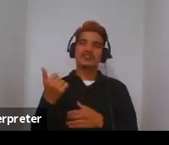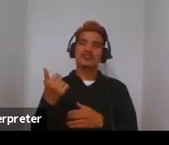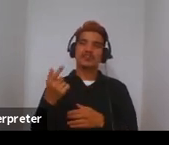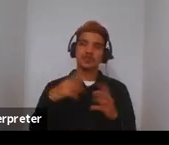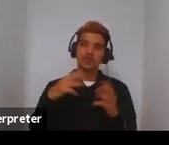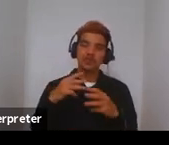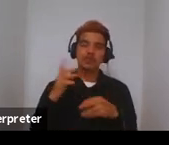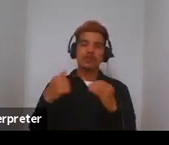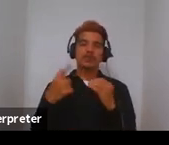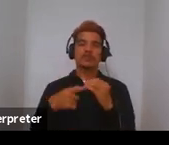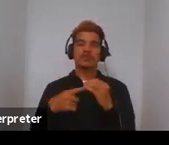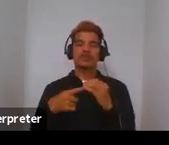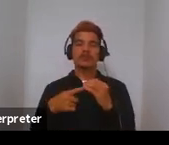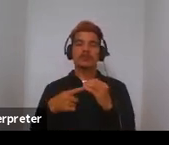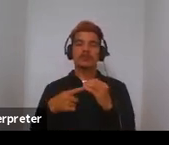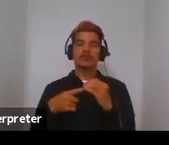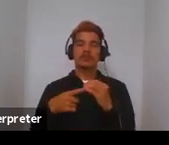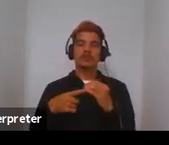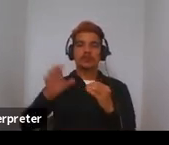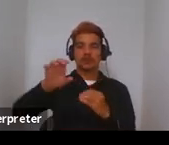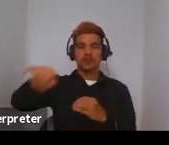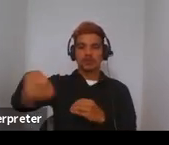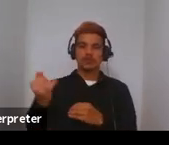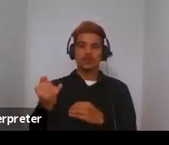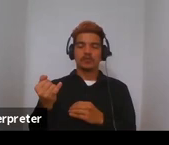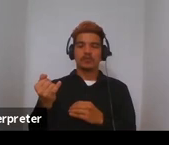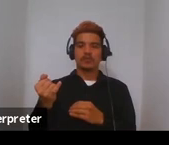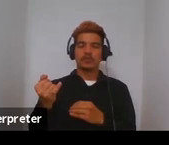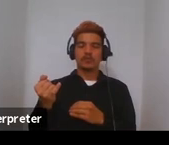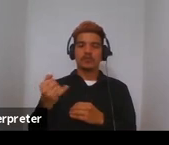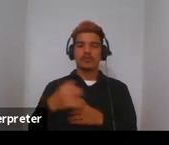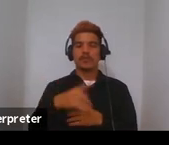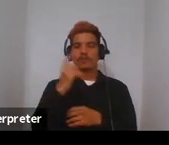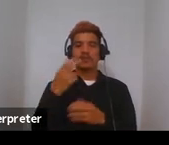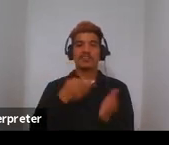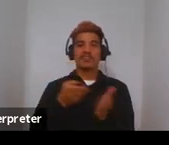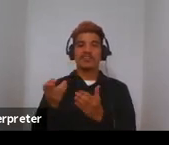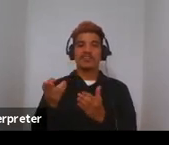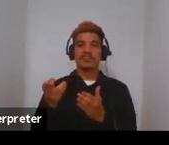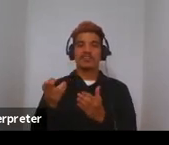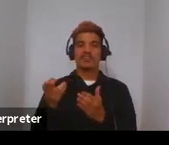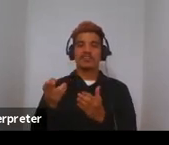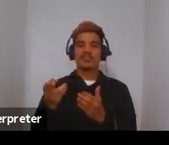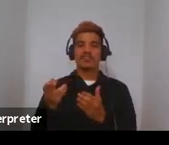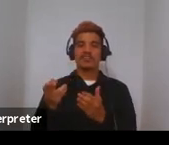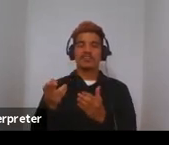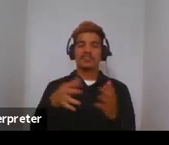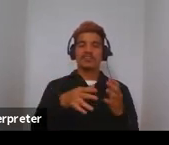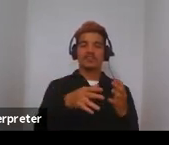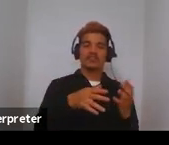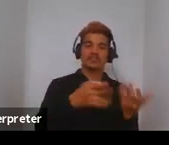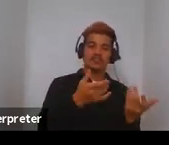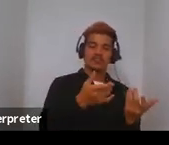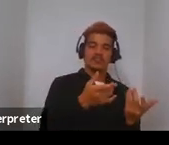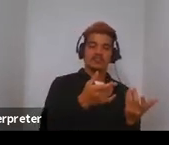about the criminal justice consequences, because honestly, the consequences aren't there at the